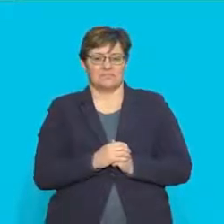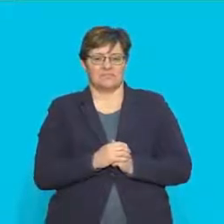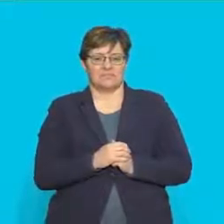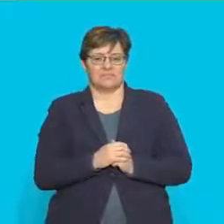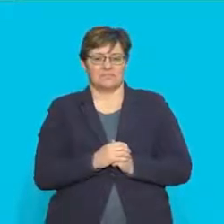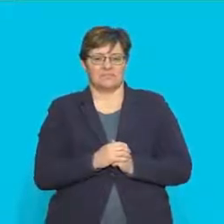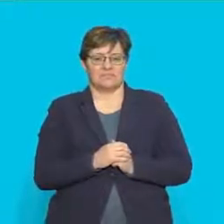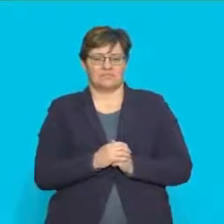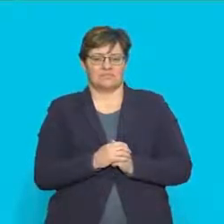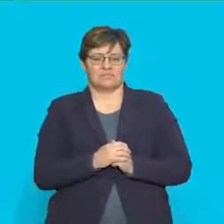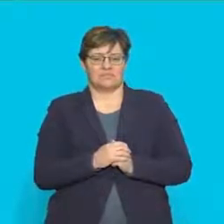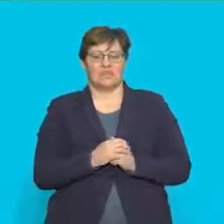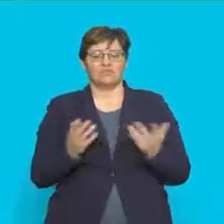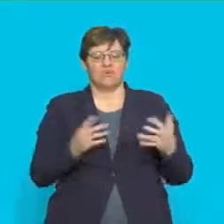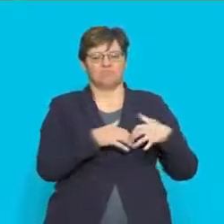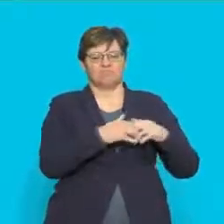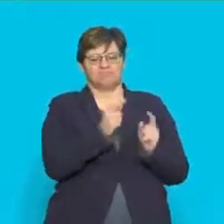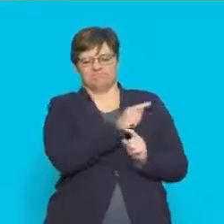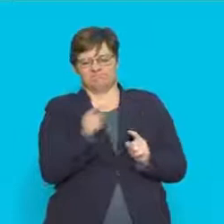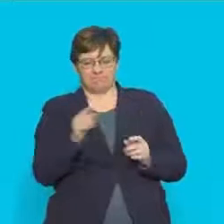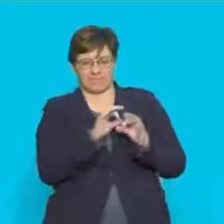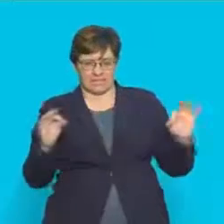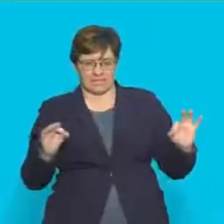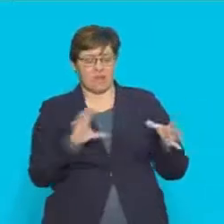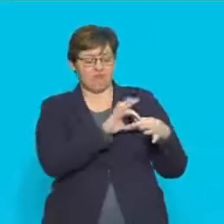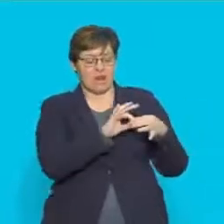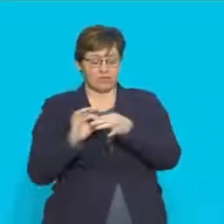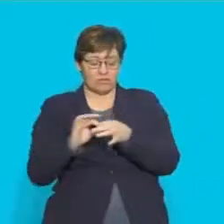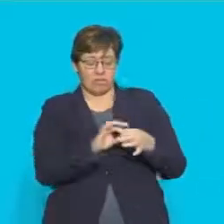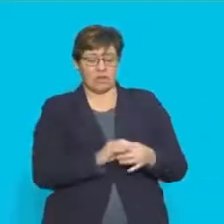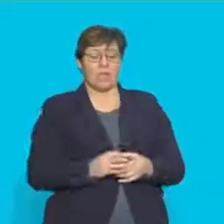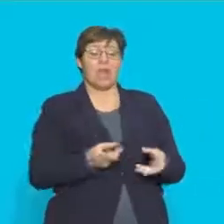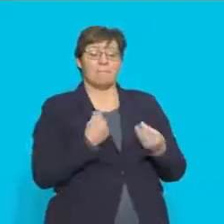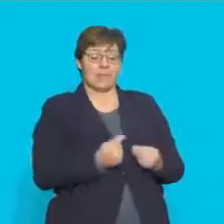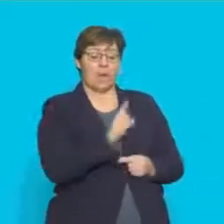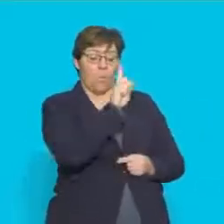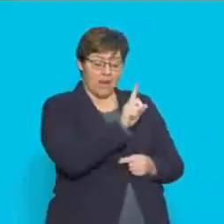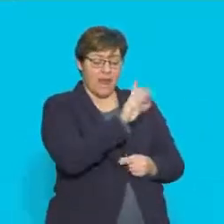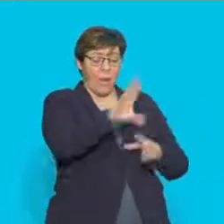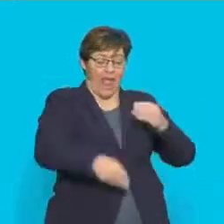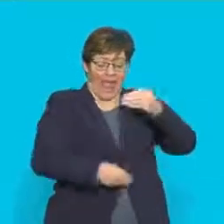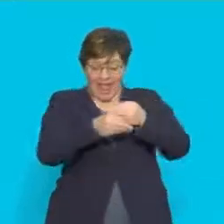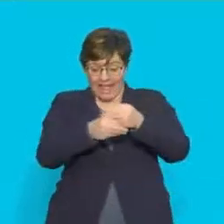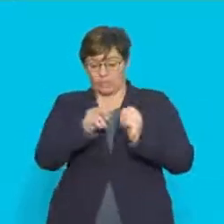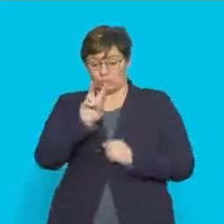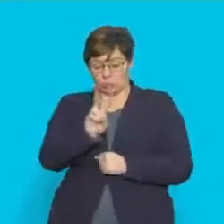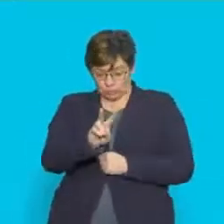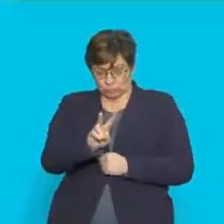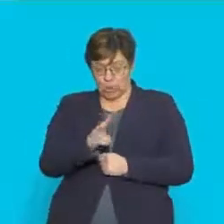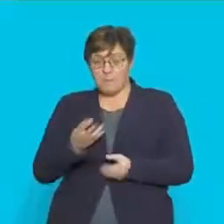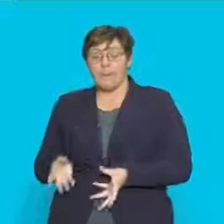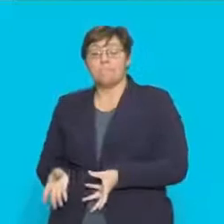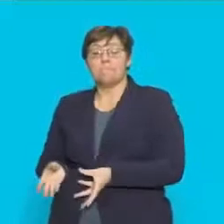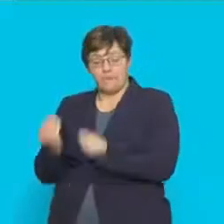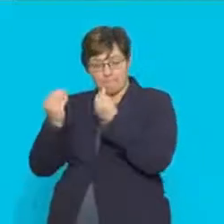particular number sentence. So the relationship is that if I add 1 to 2, I must get